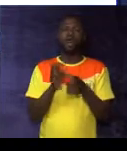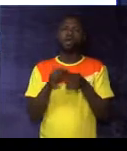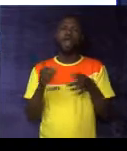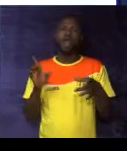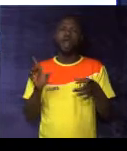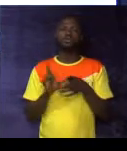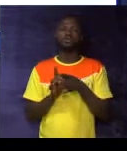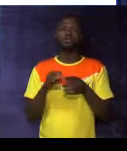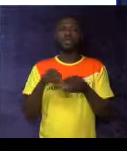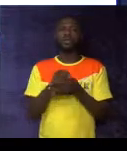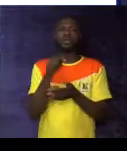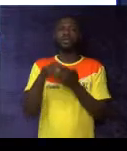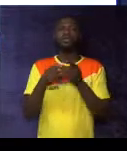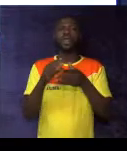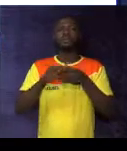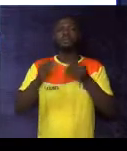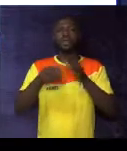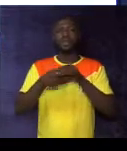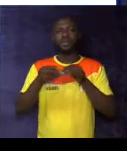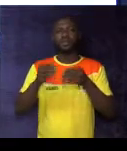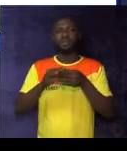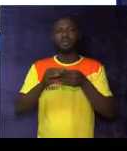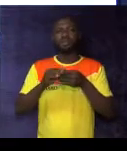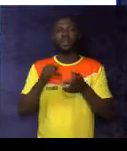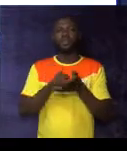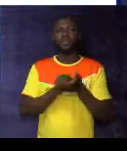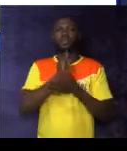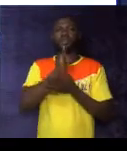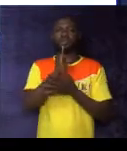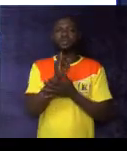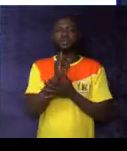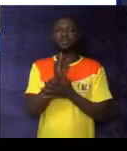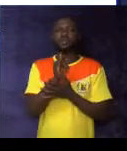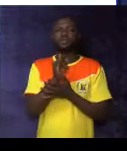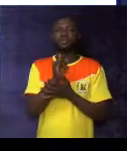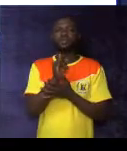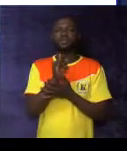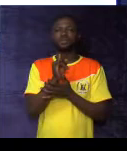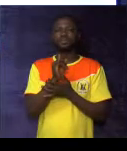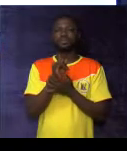or the conjunction in this sentence? It is,